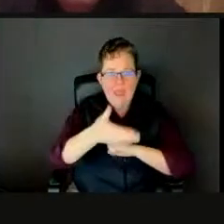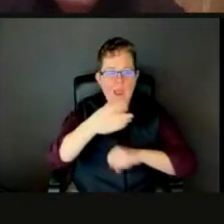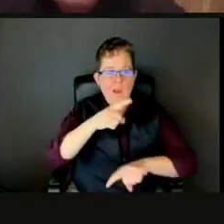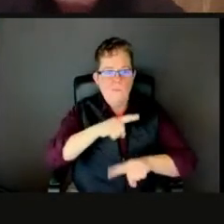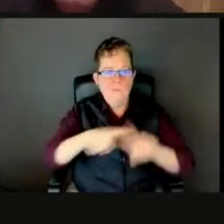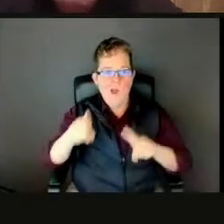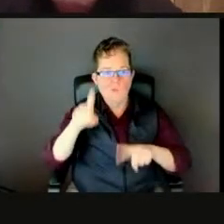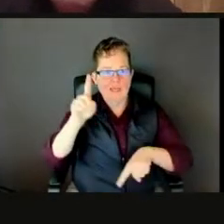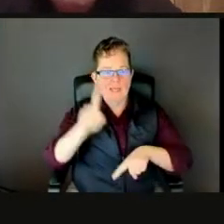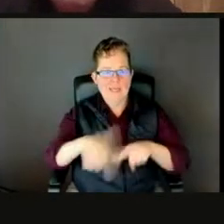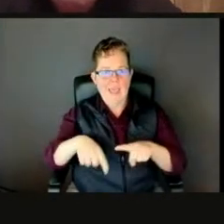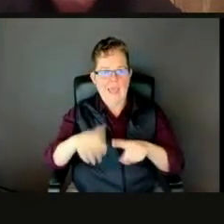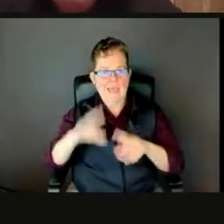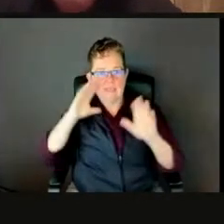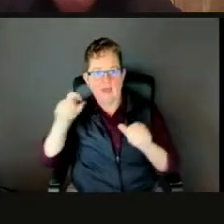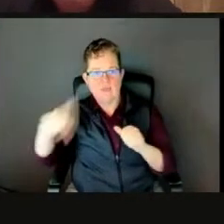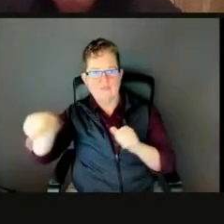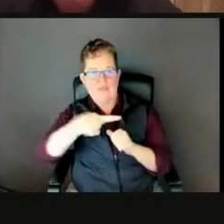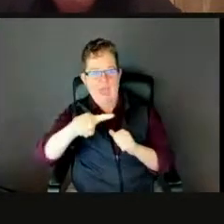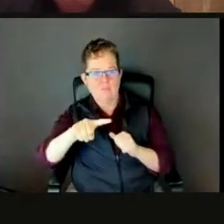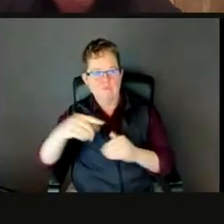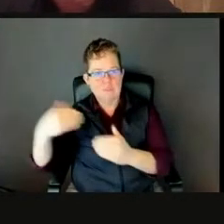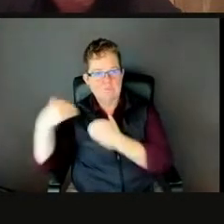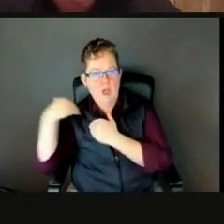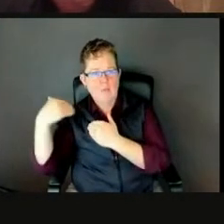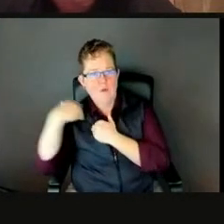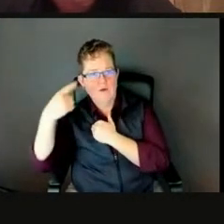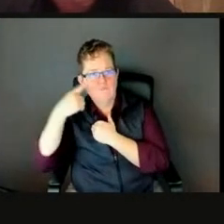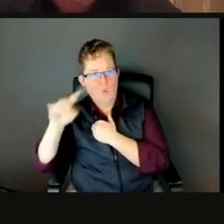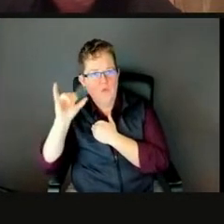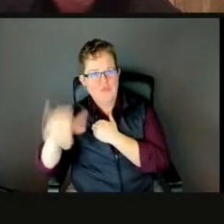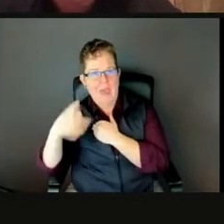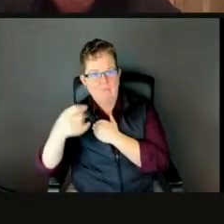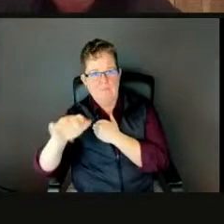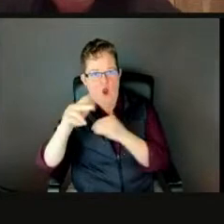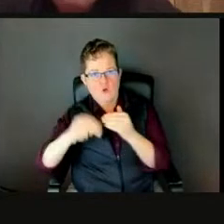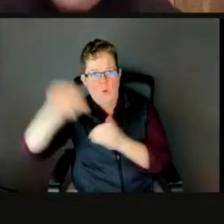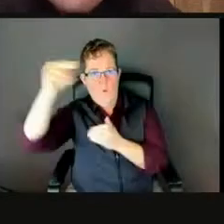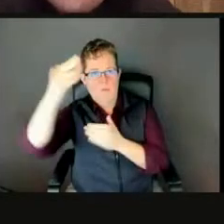them responsible for the far north end of Cascades Gateway, for example.